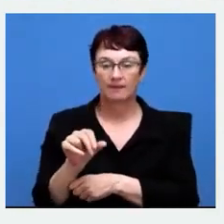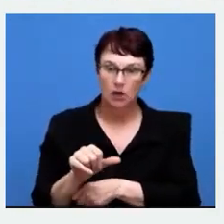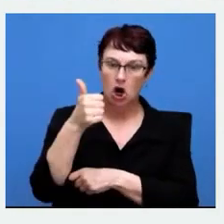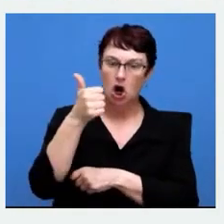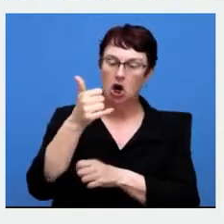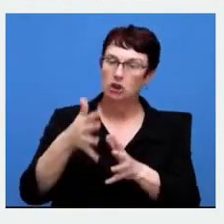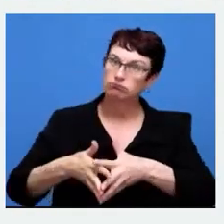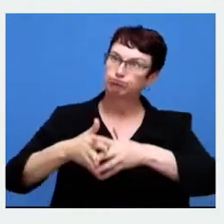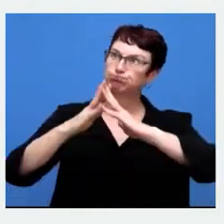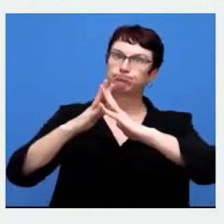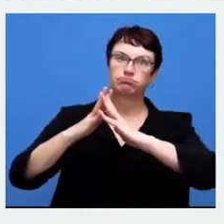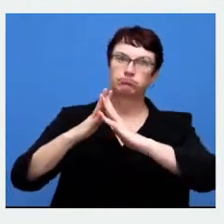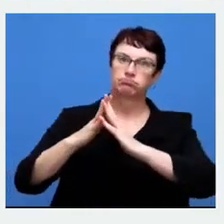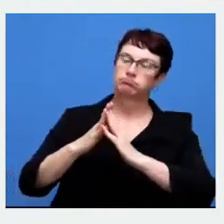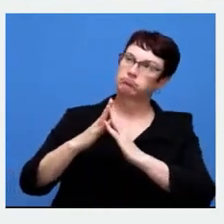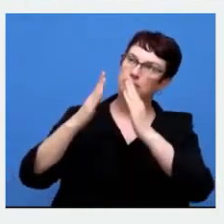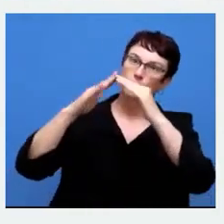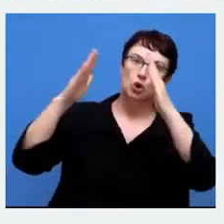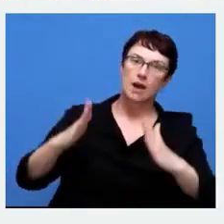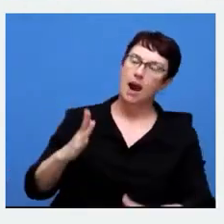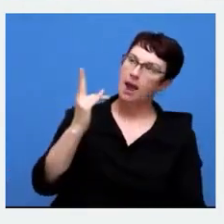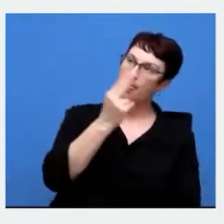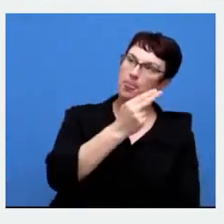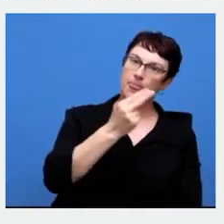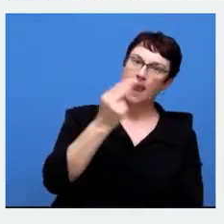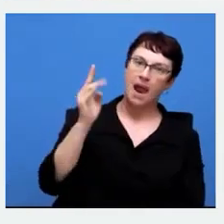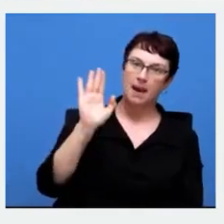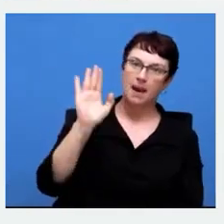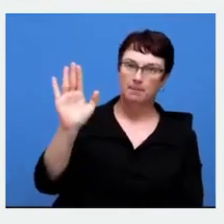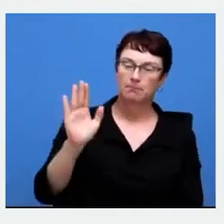Yeah, we had a lot of Madonnas instead. So,